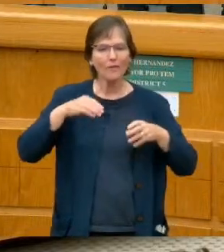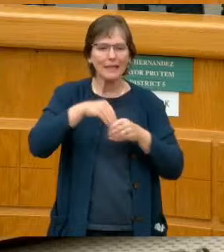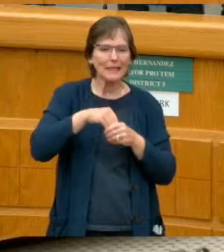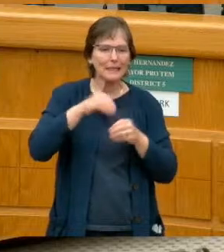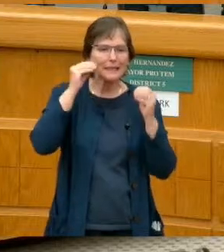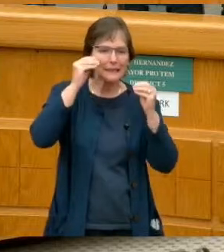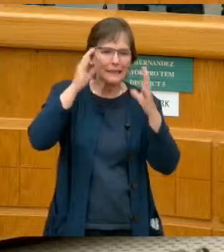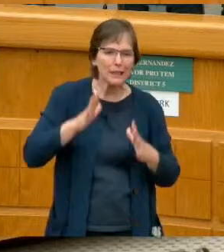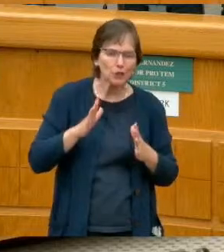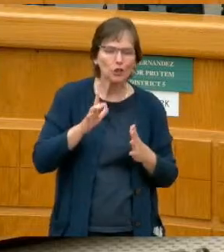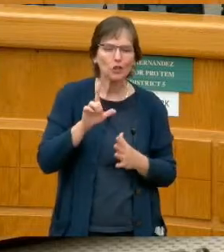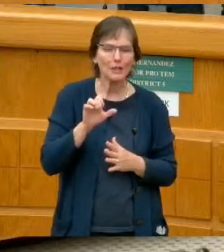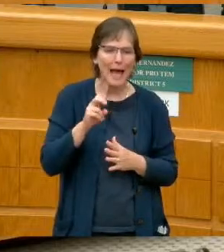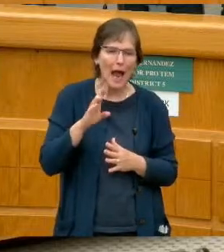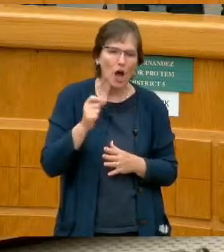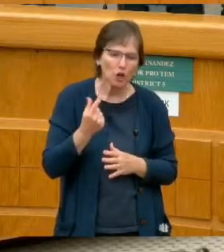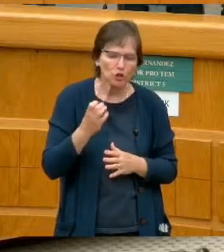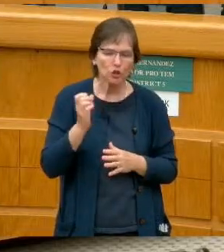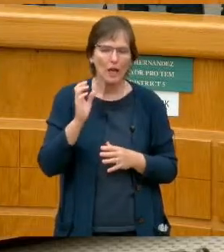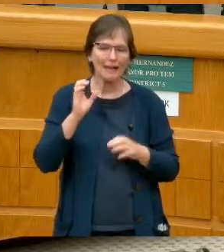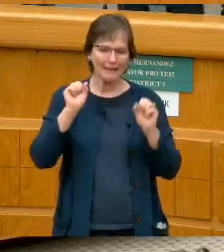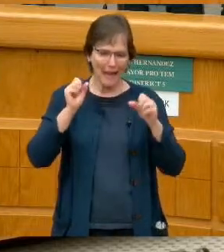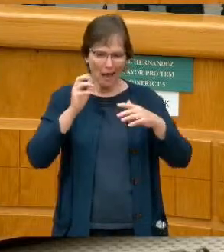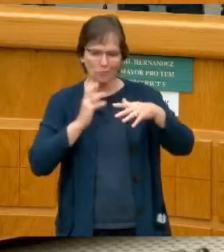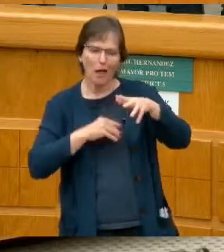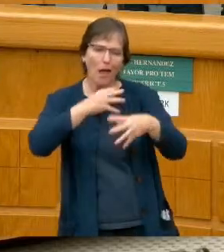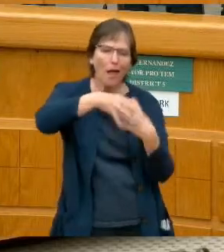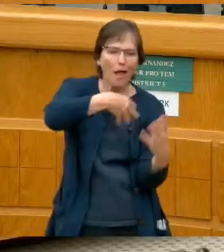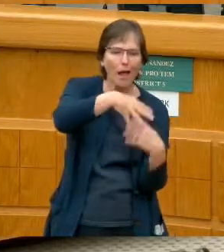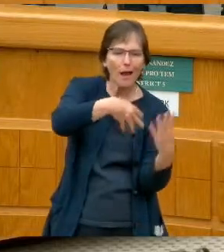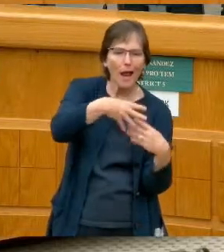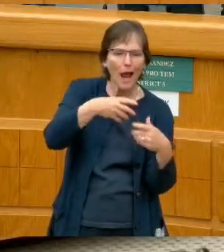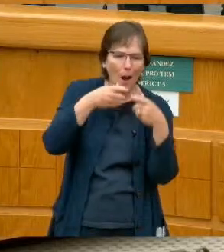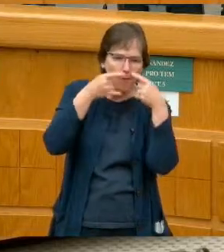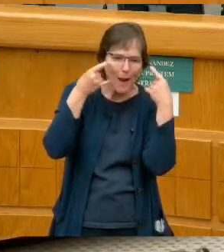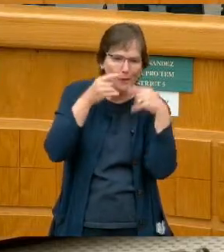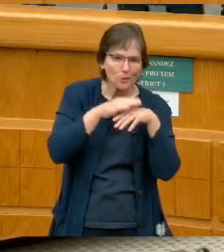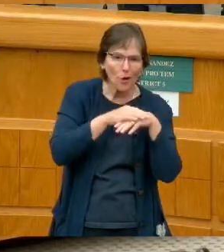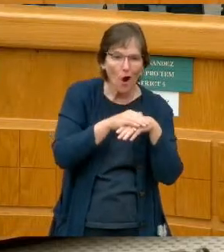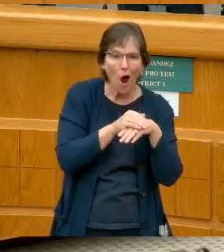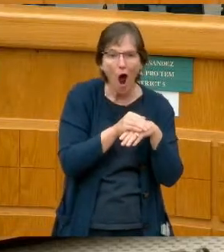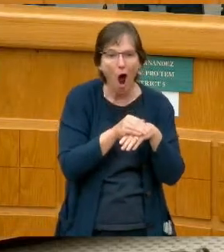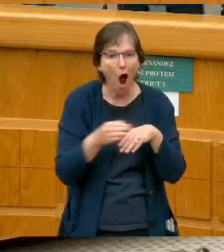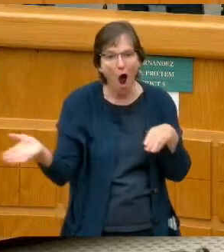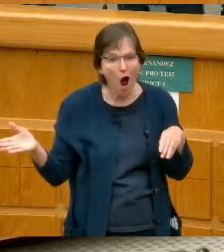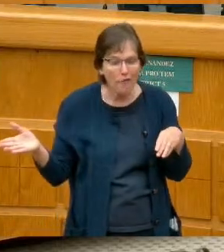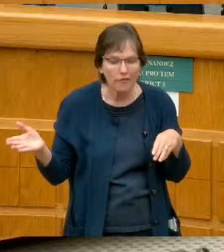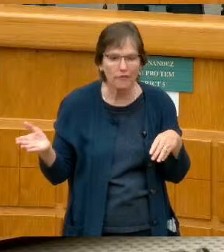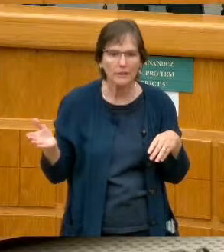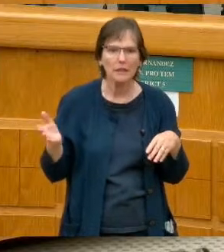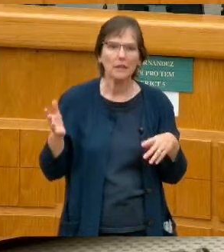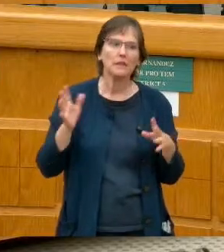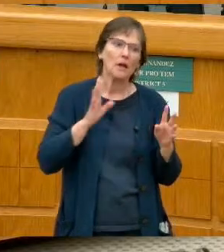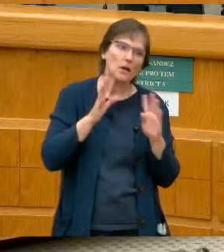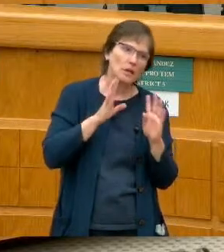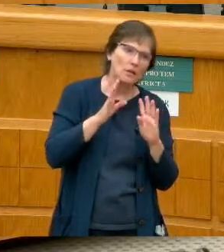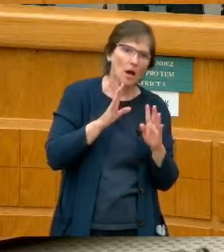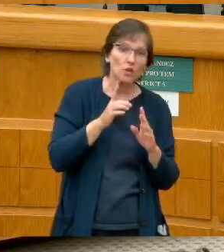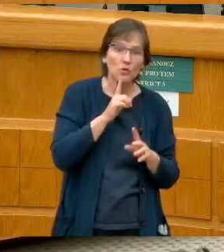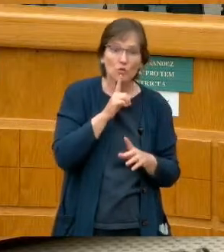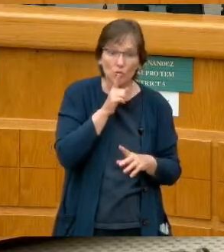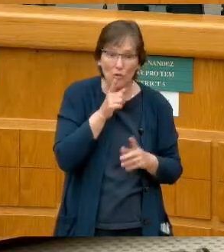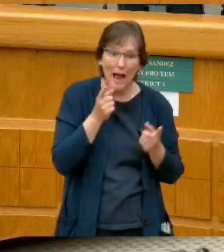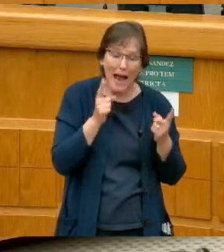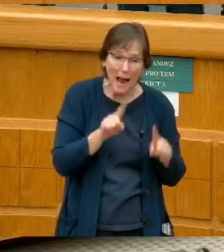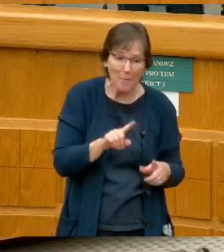other how hard it is to wear the mask all day long. That's when the health district will get a call and someone from the school inevitably will